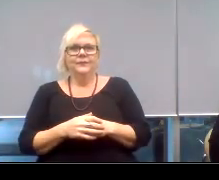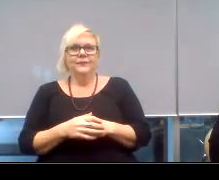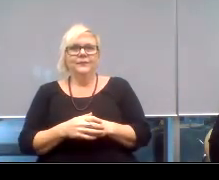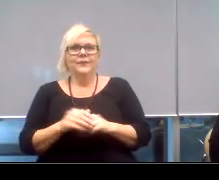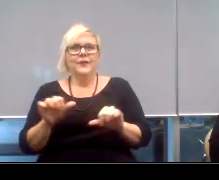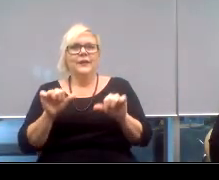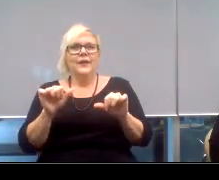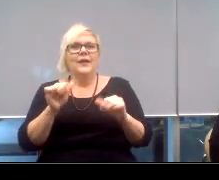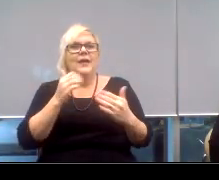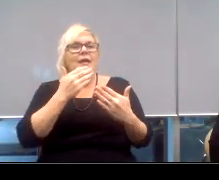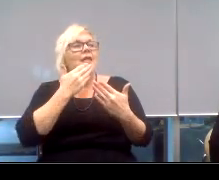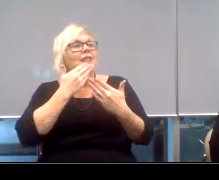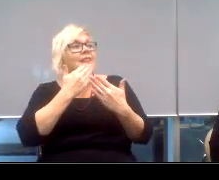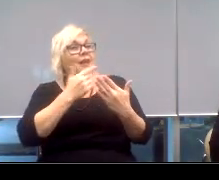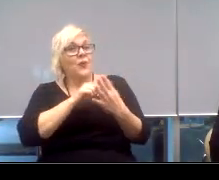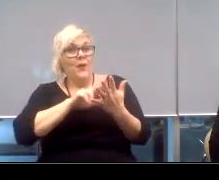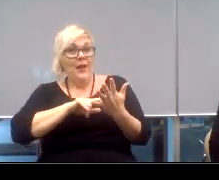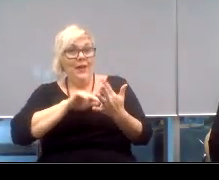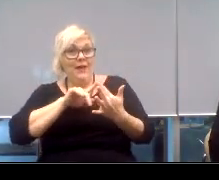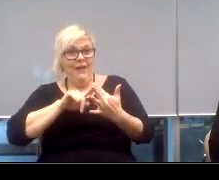Okay, thank you, Anne.